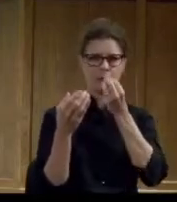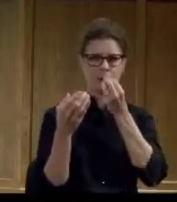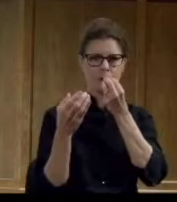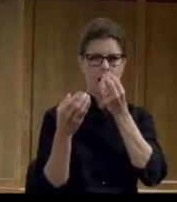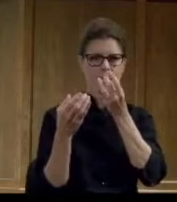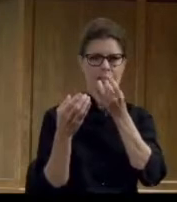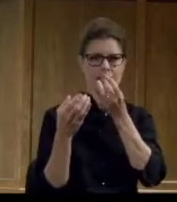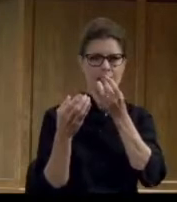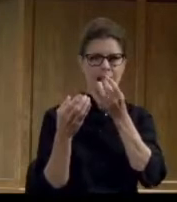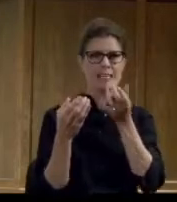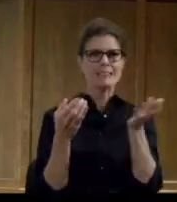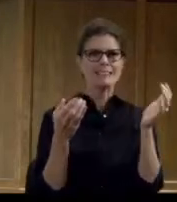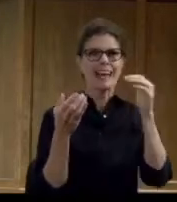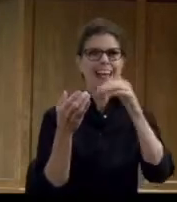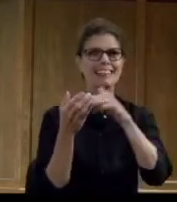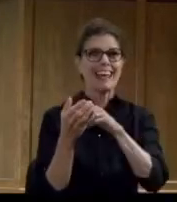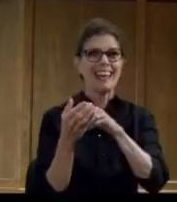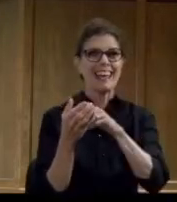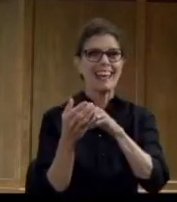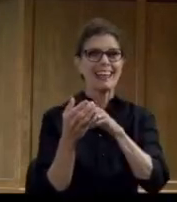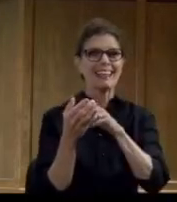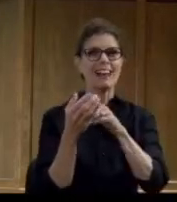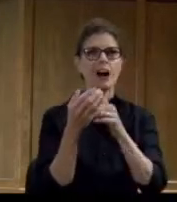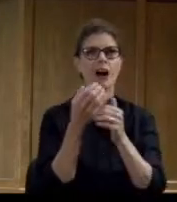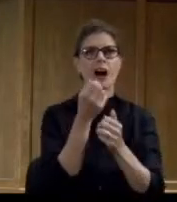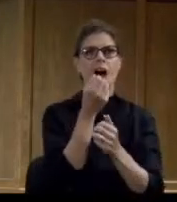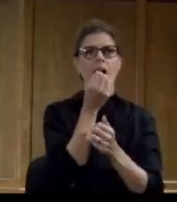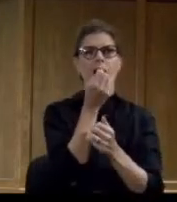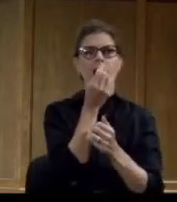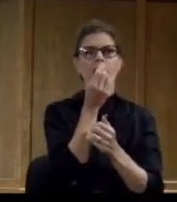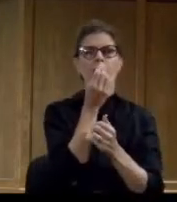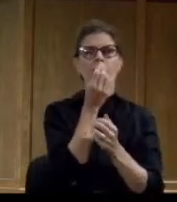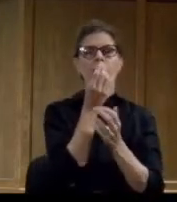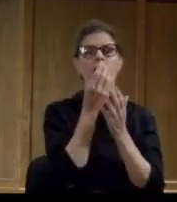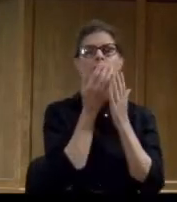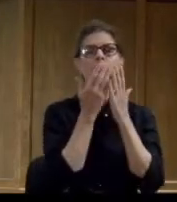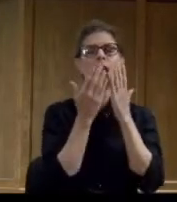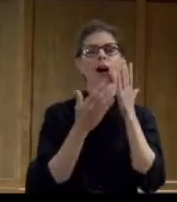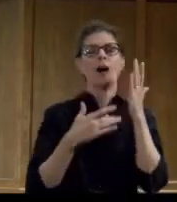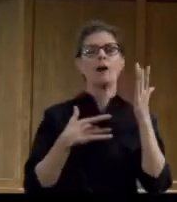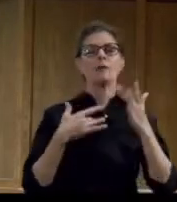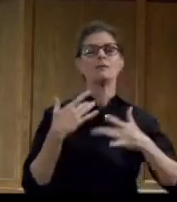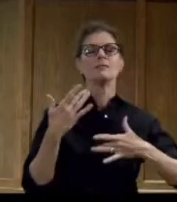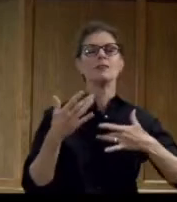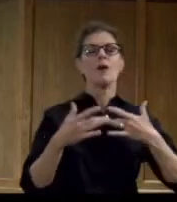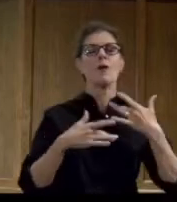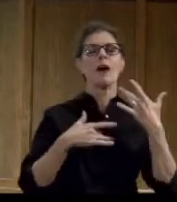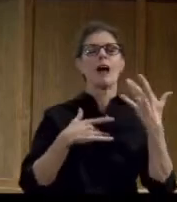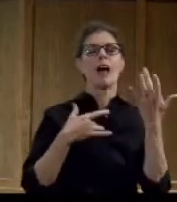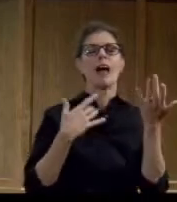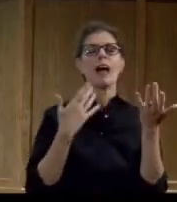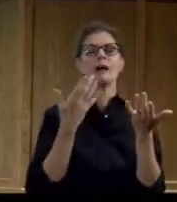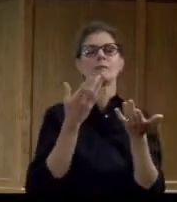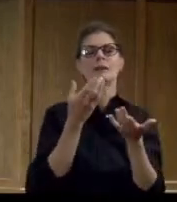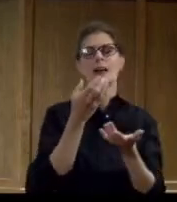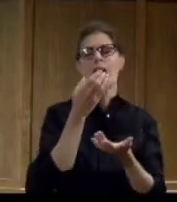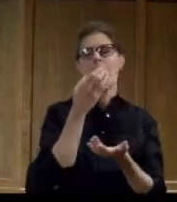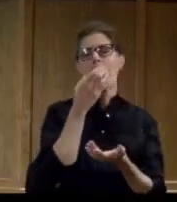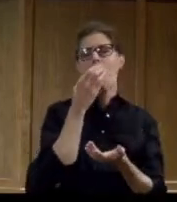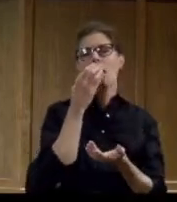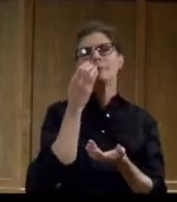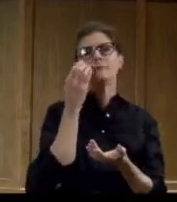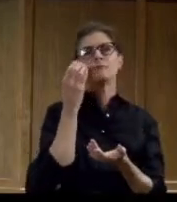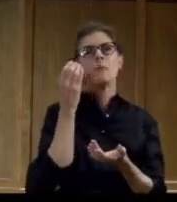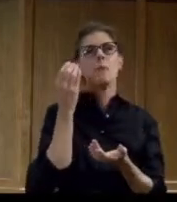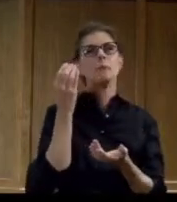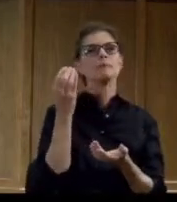food. I was so happy. I was so full of delight. I actually just took